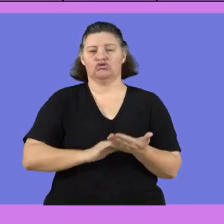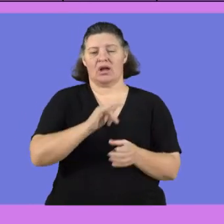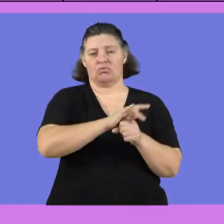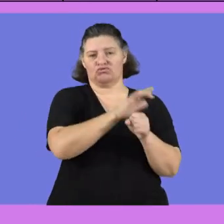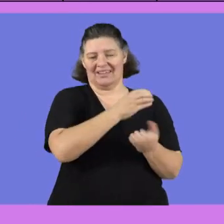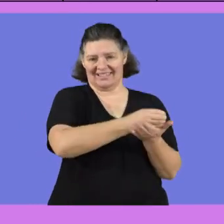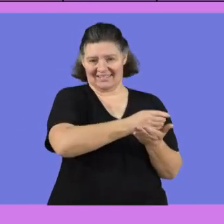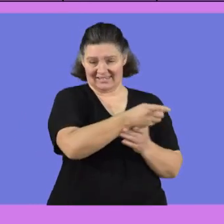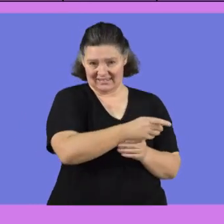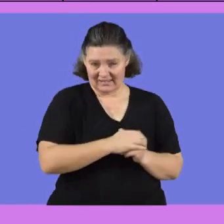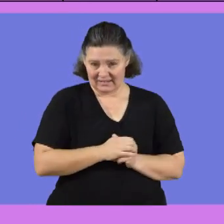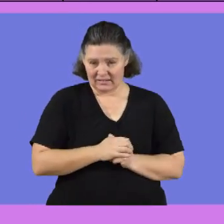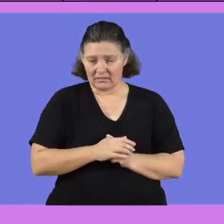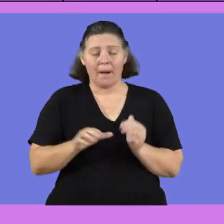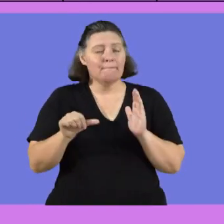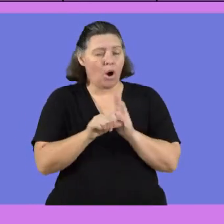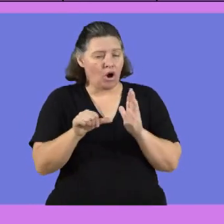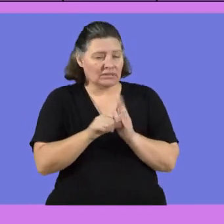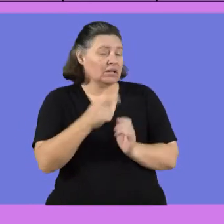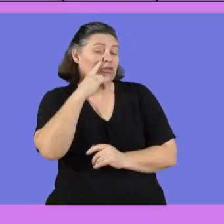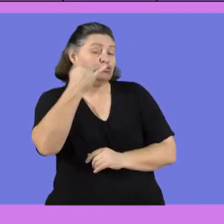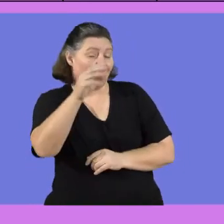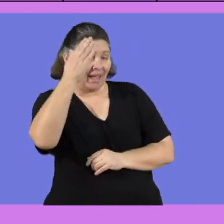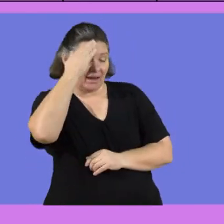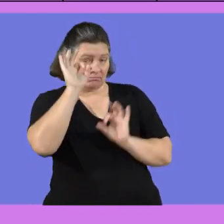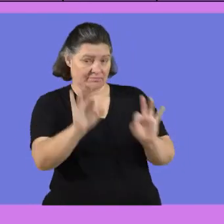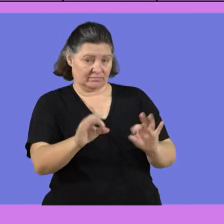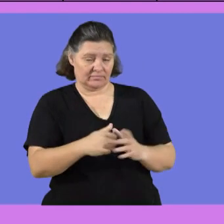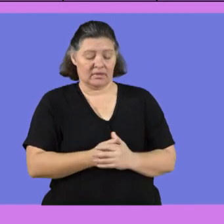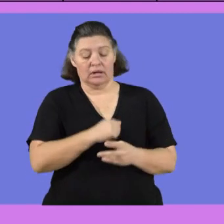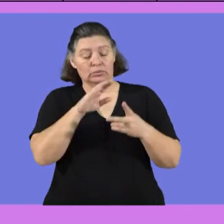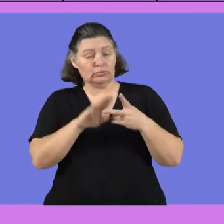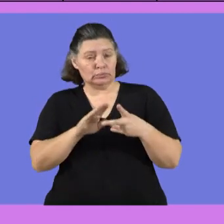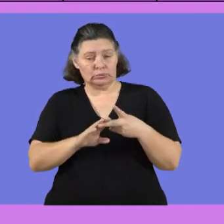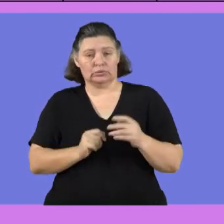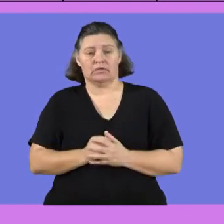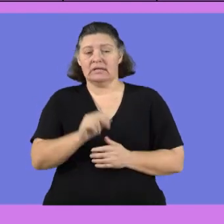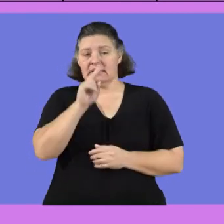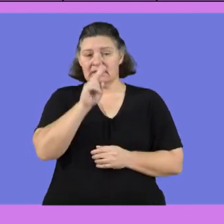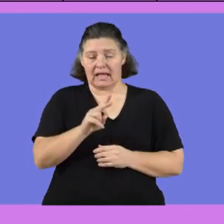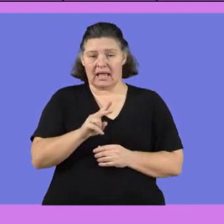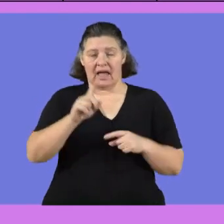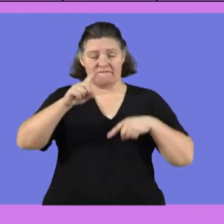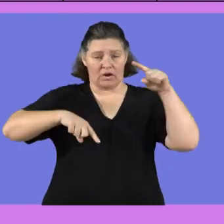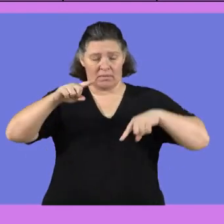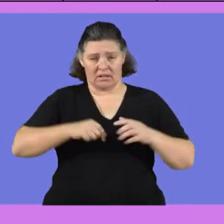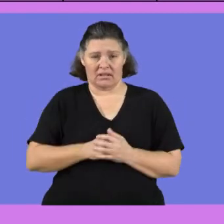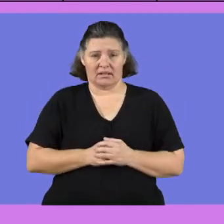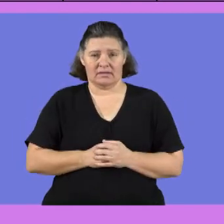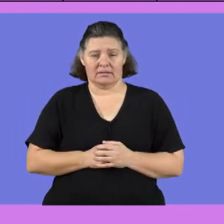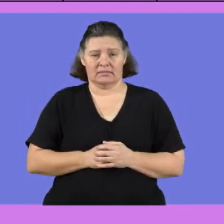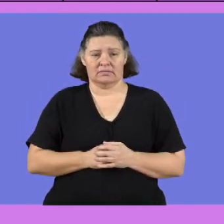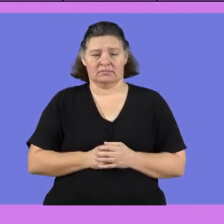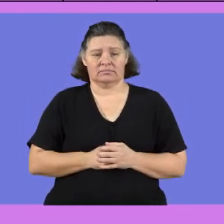are sharing the cans. Take note, it's so important to check the heading. Number 2, we check your